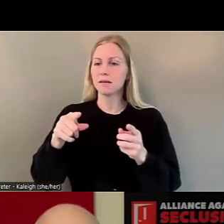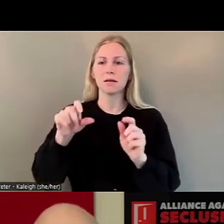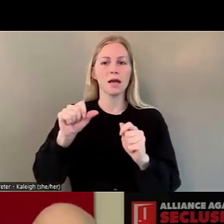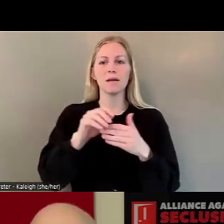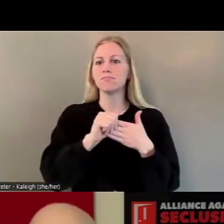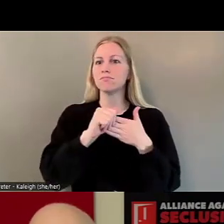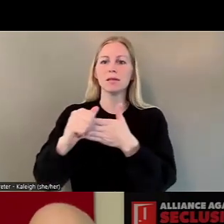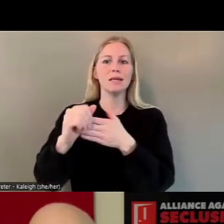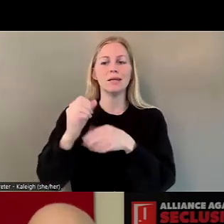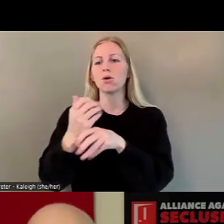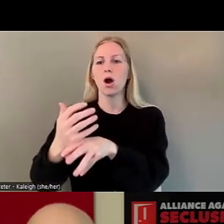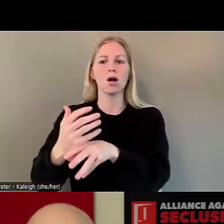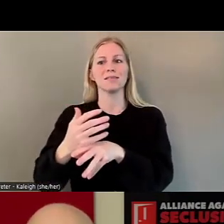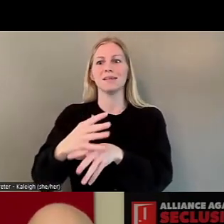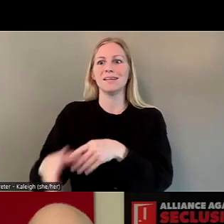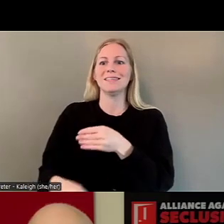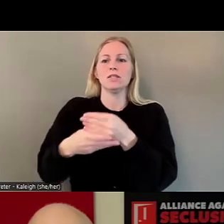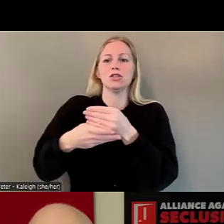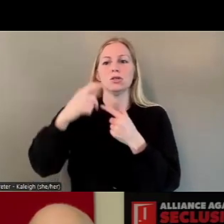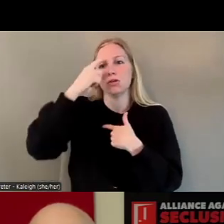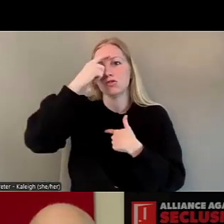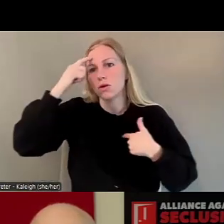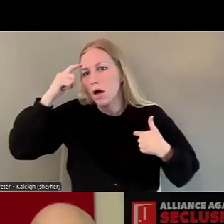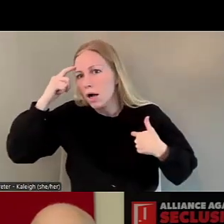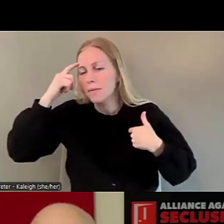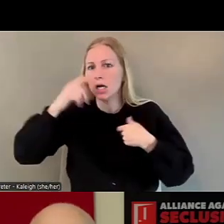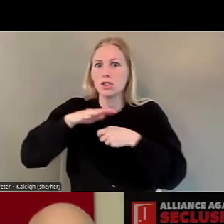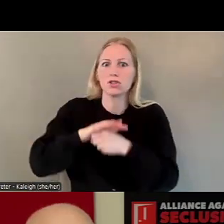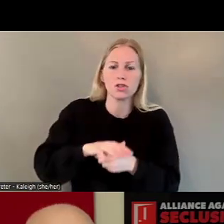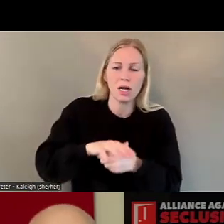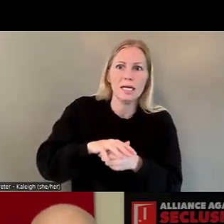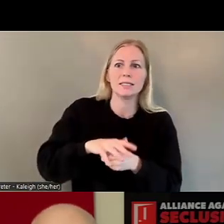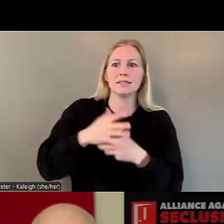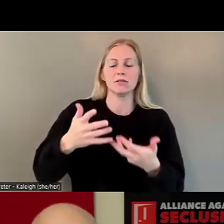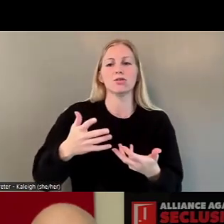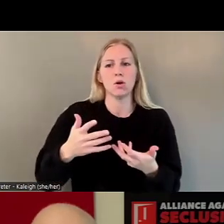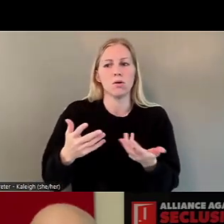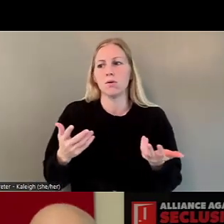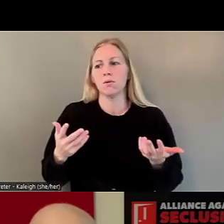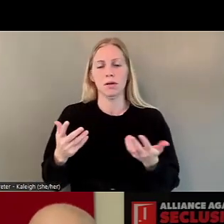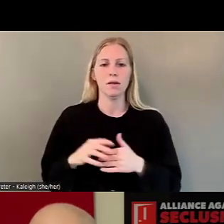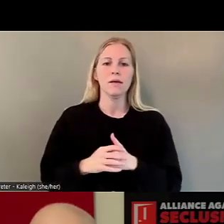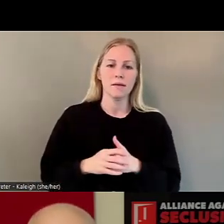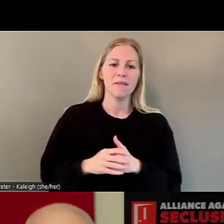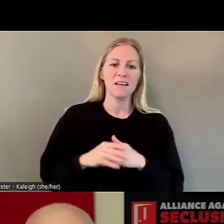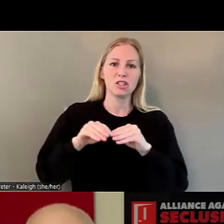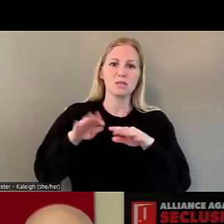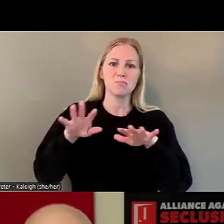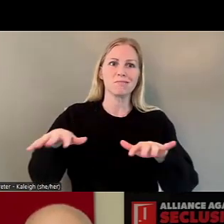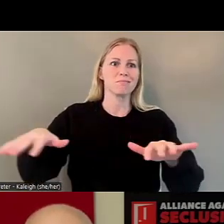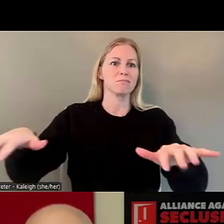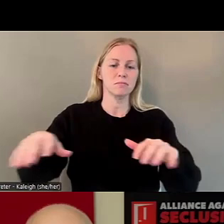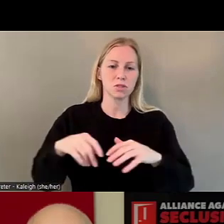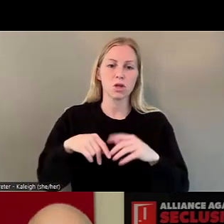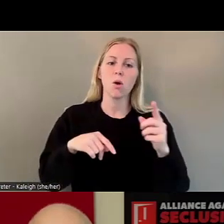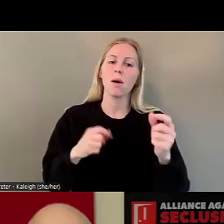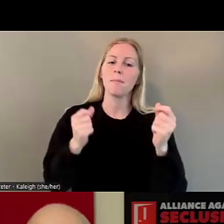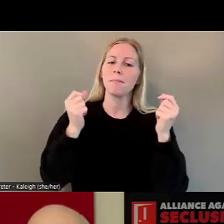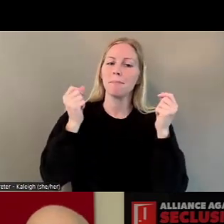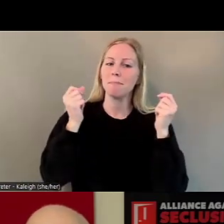which are leading to really poor outcomes. So a lot of kids, in my view, are being chronically misunderstood in the name of